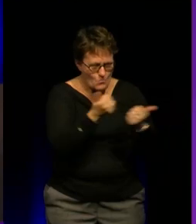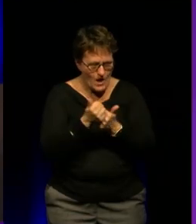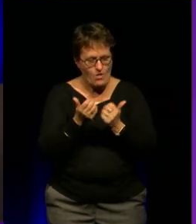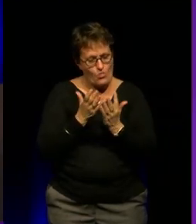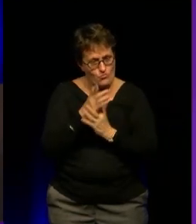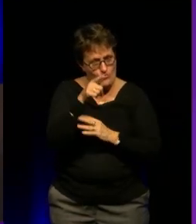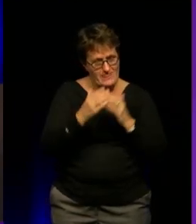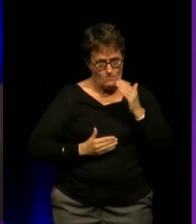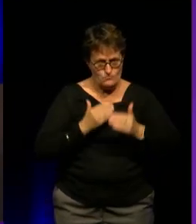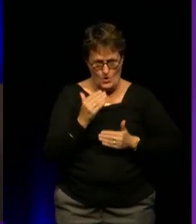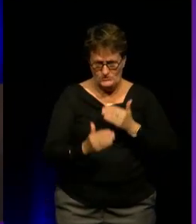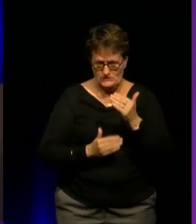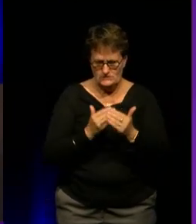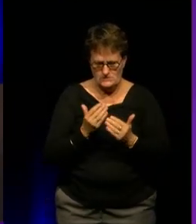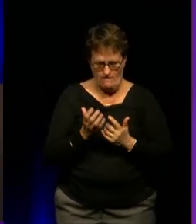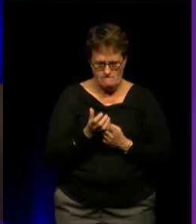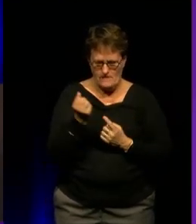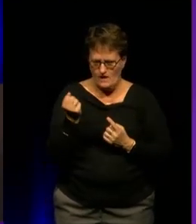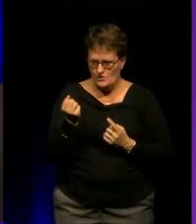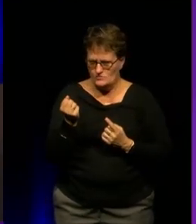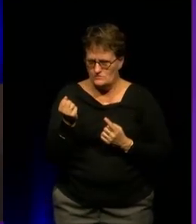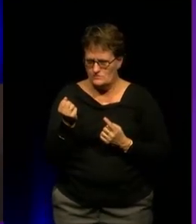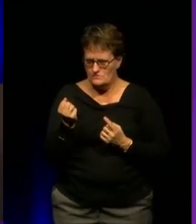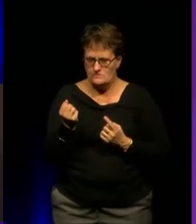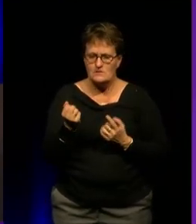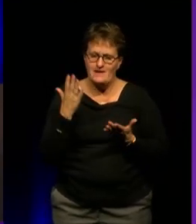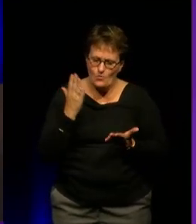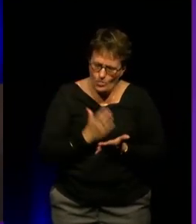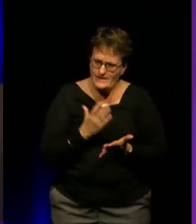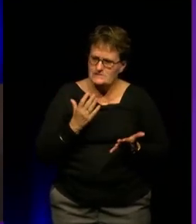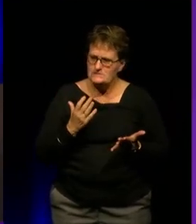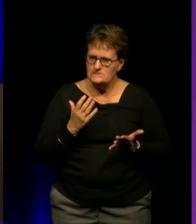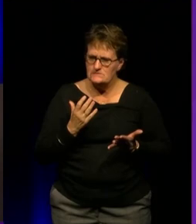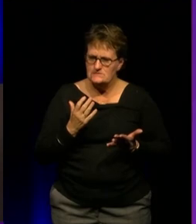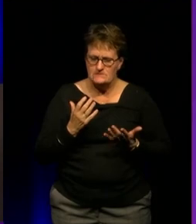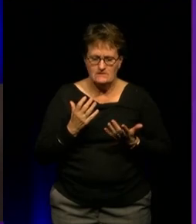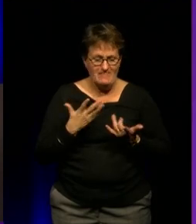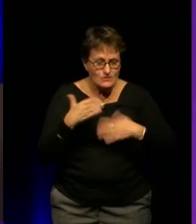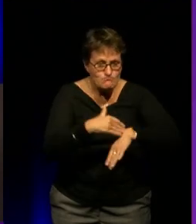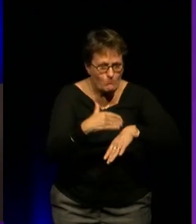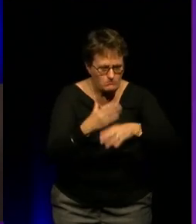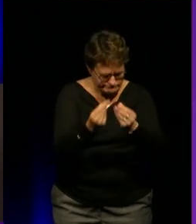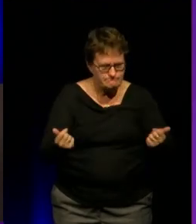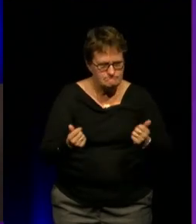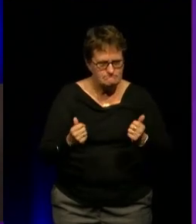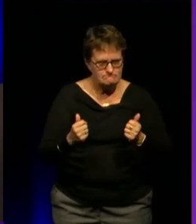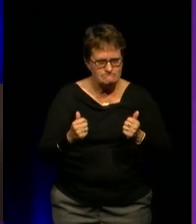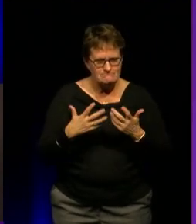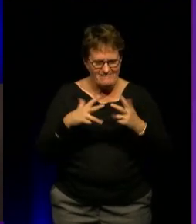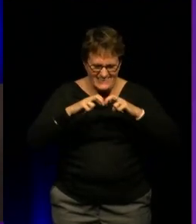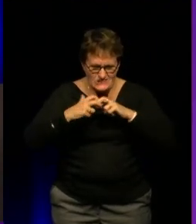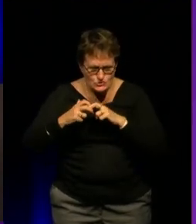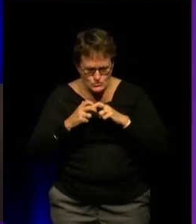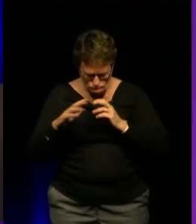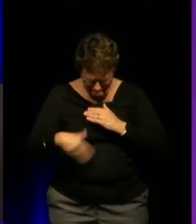that process that I just found that just being authentic and just addressing issues and getting them on the table and being